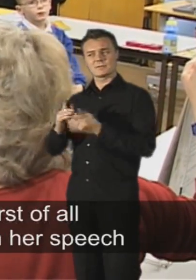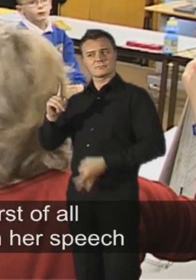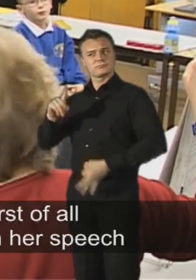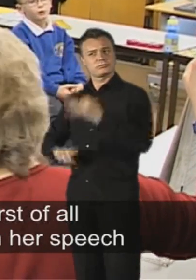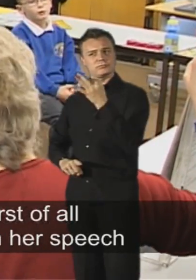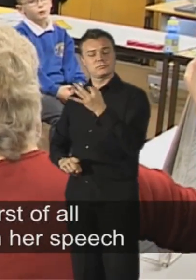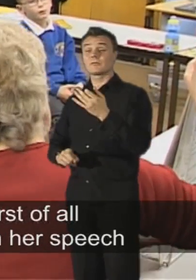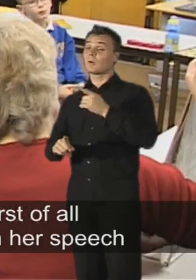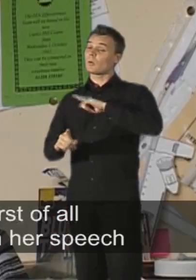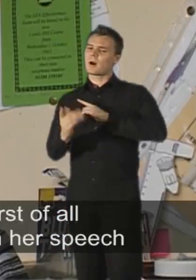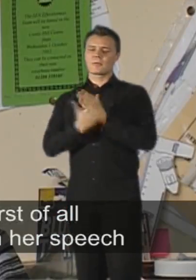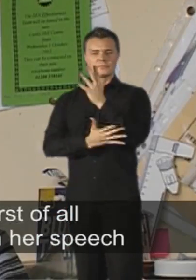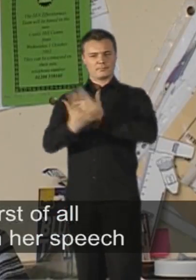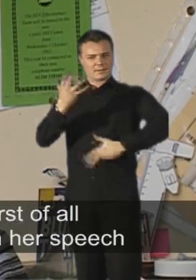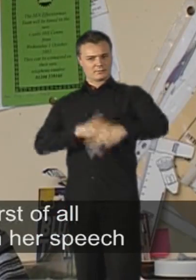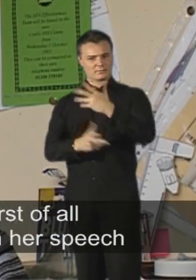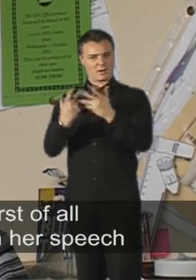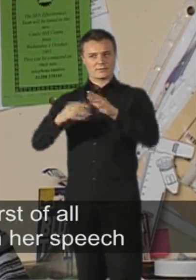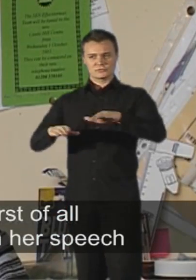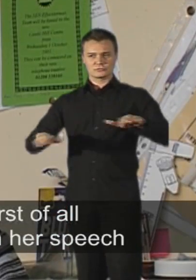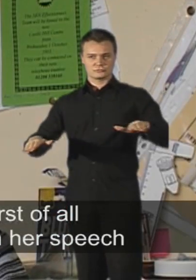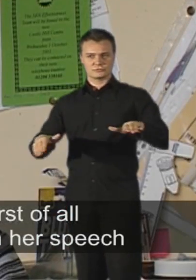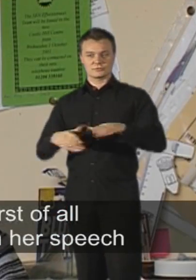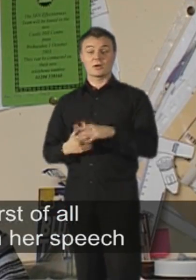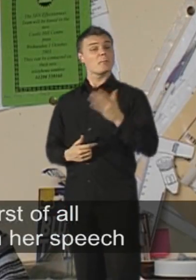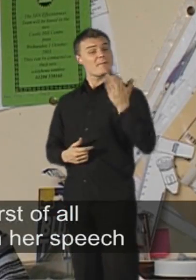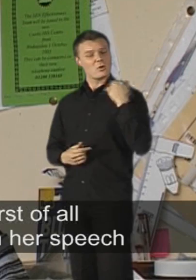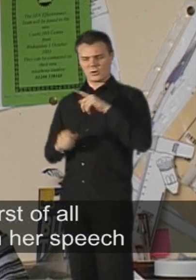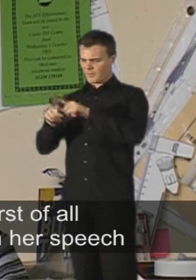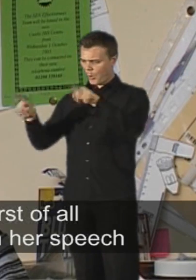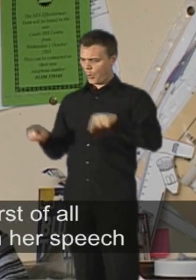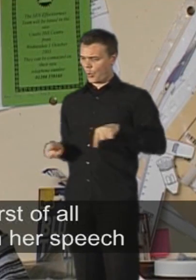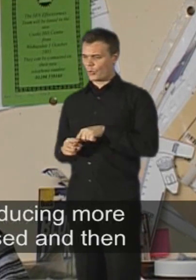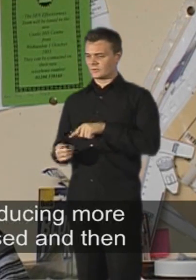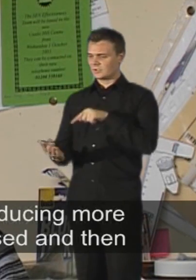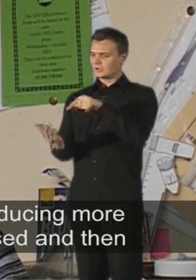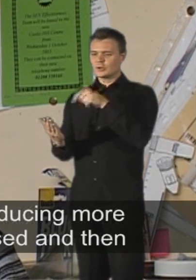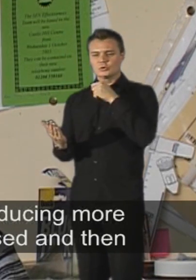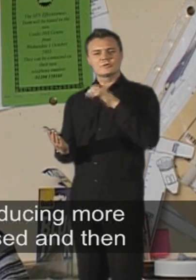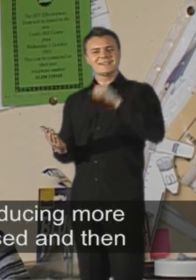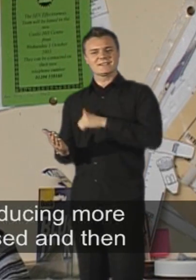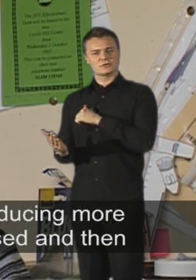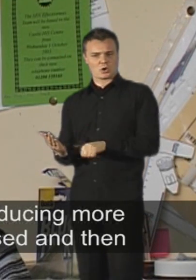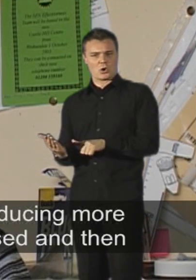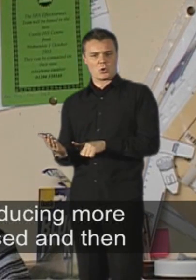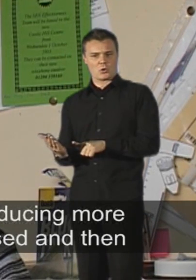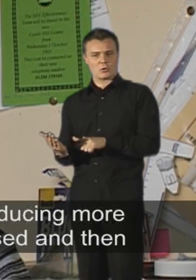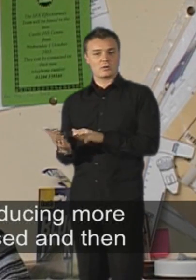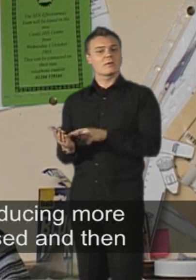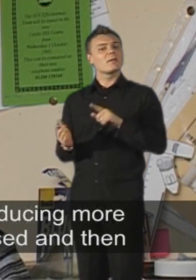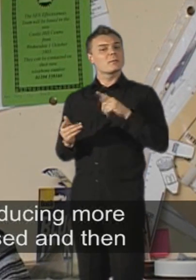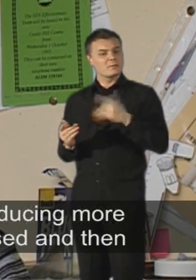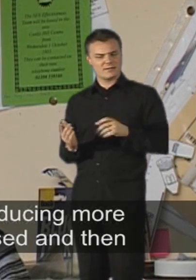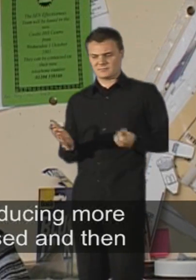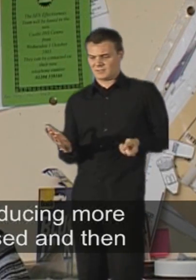the other children. We use, first of all, just a simple yes and no symbol on a speech and language board, and then